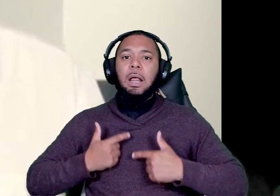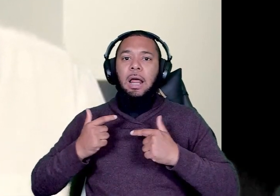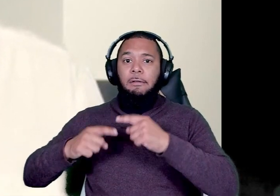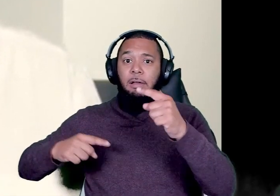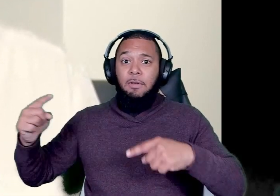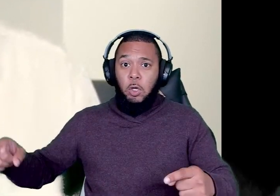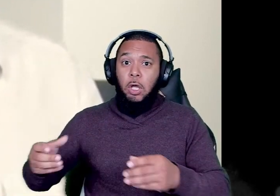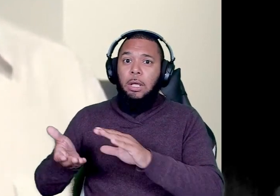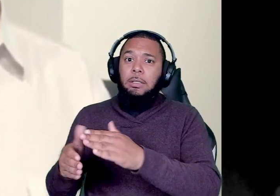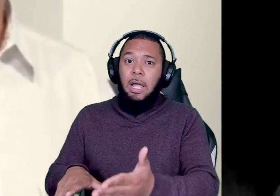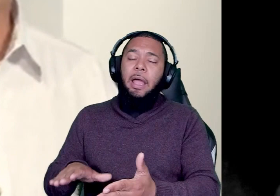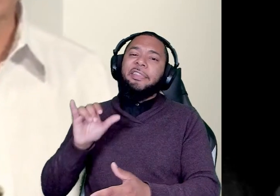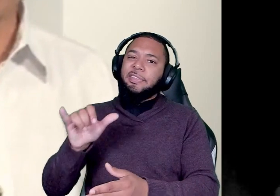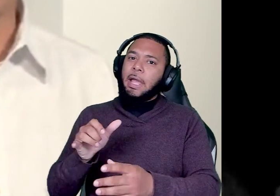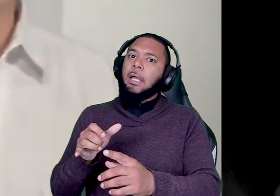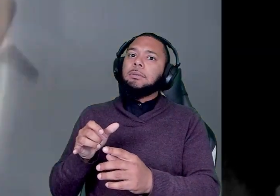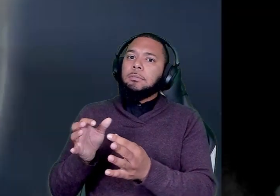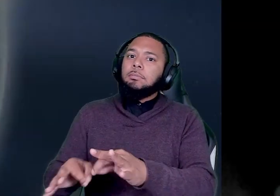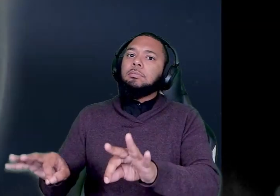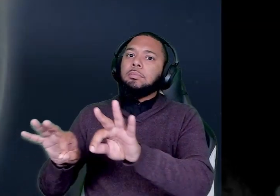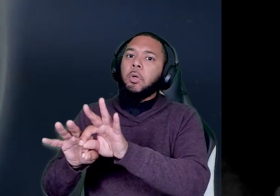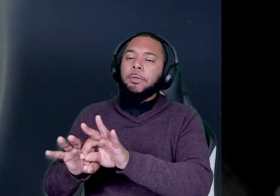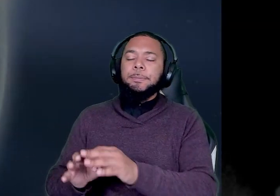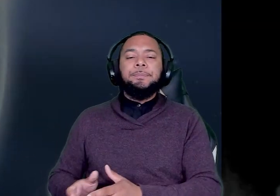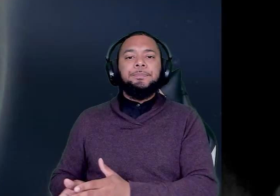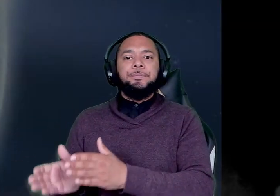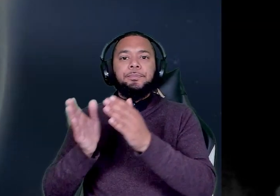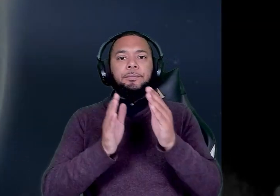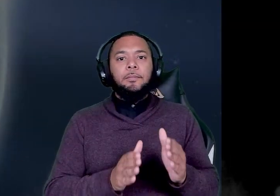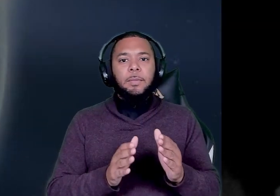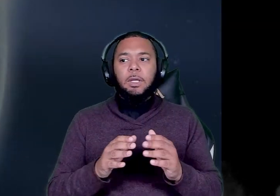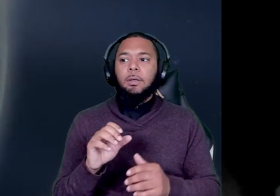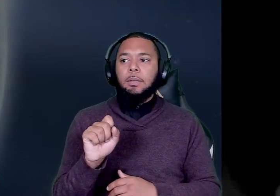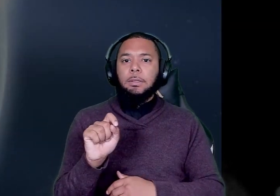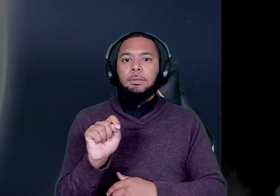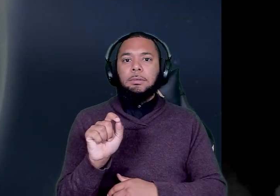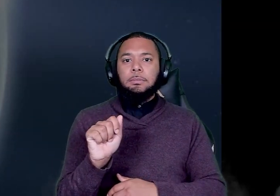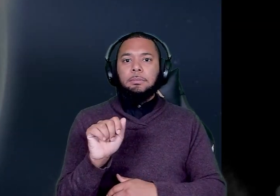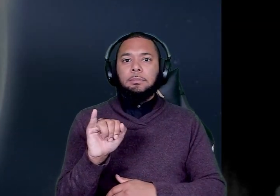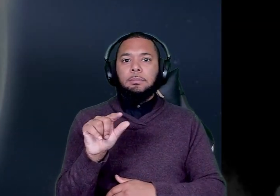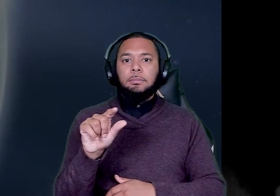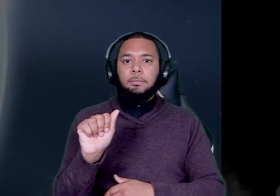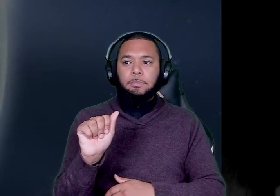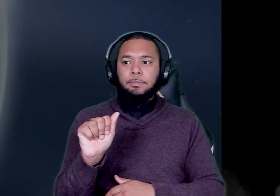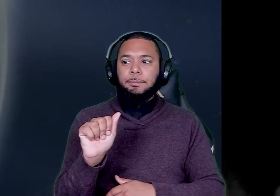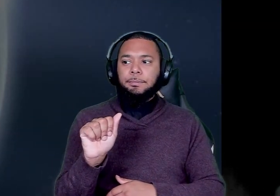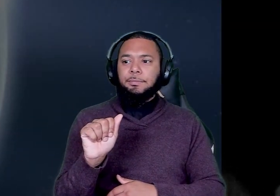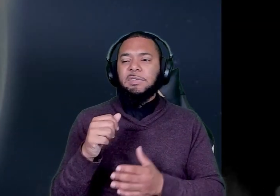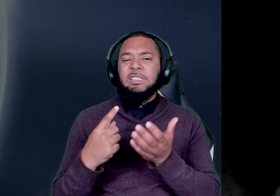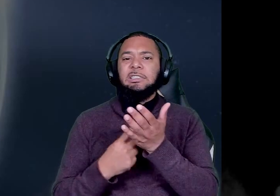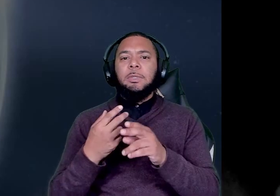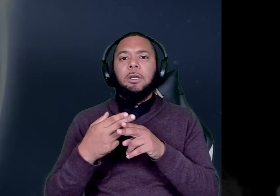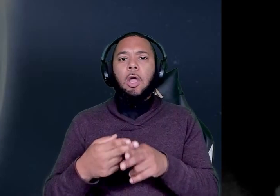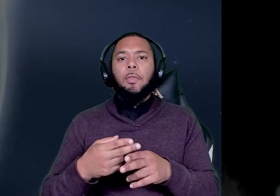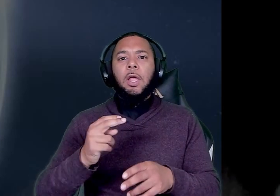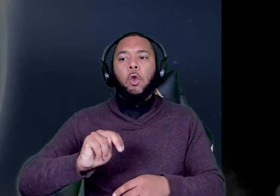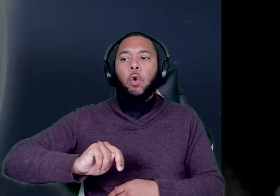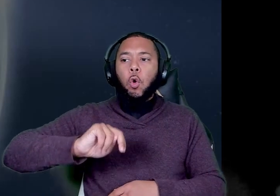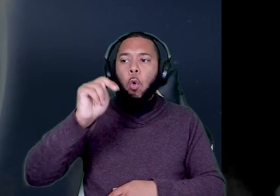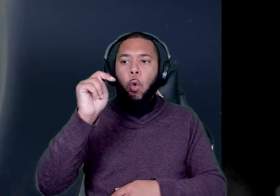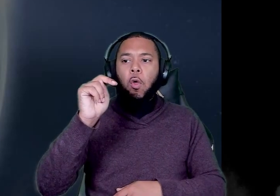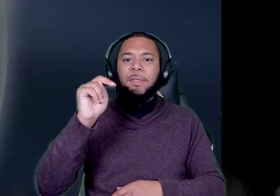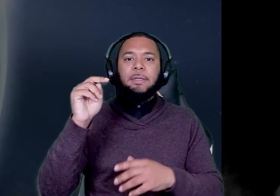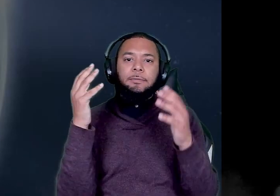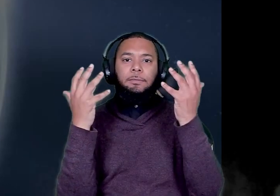issue. Let's move south a little ways into the taiga. The taiga, sometimes called the northern coniferous forest, because these